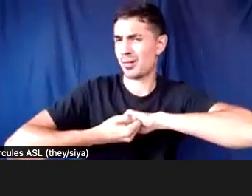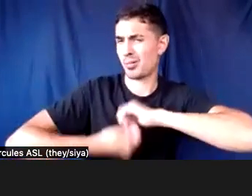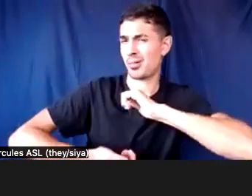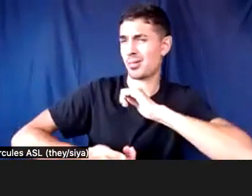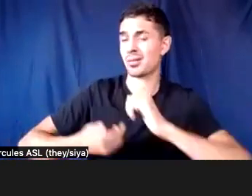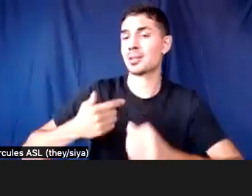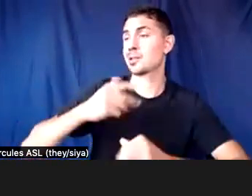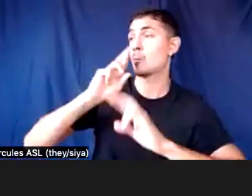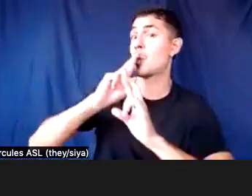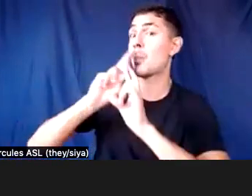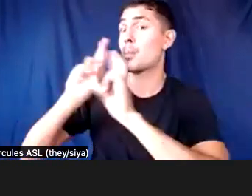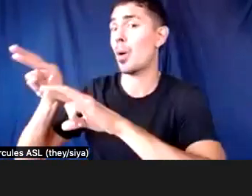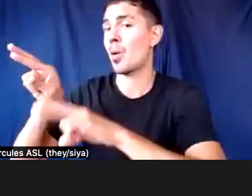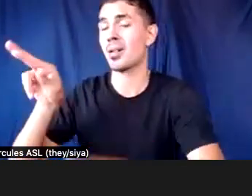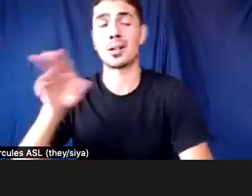them off?